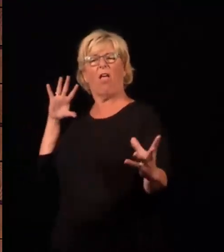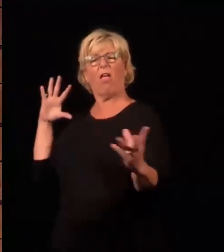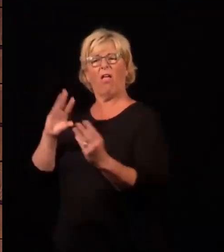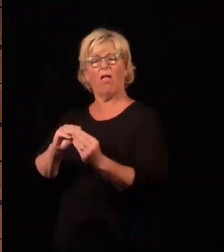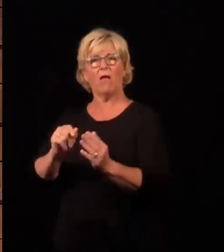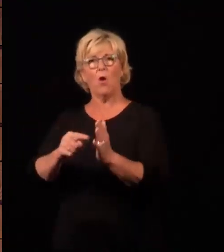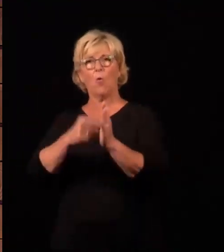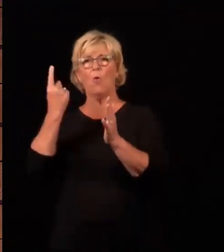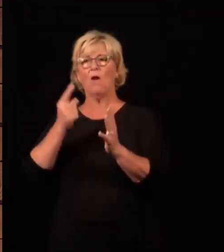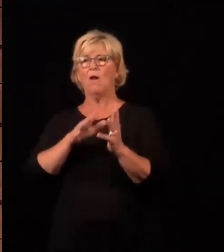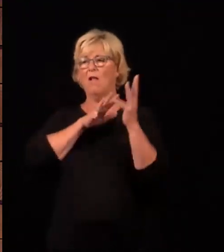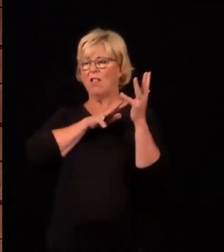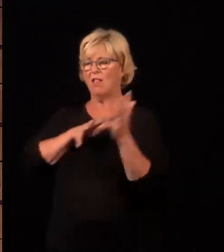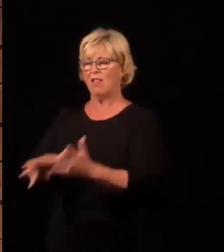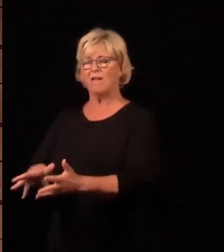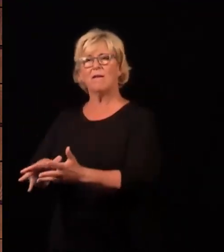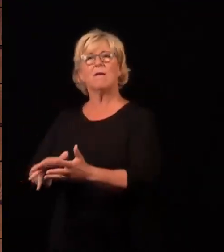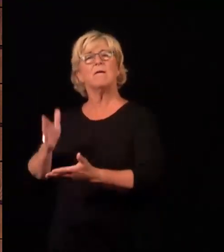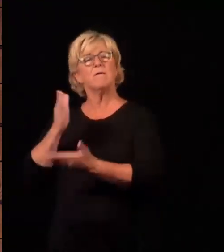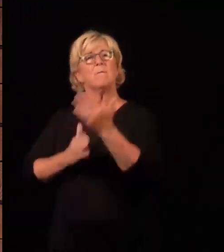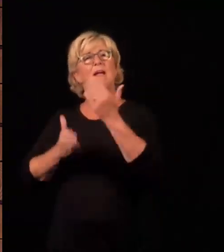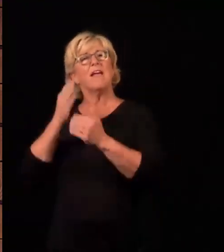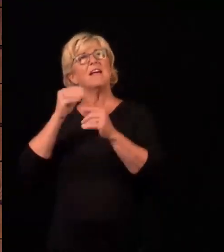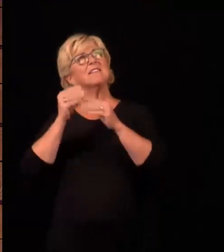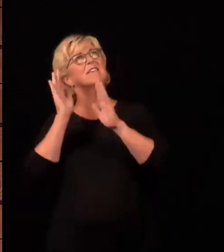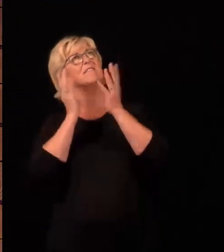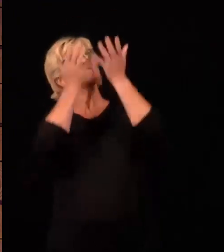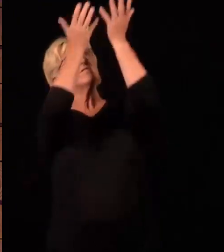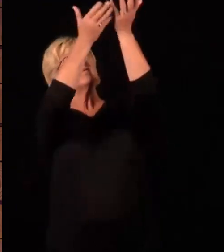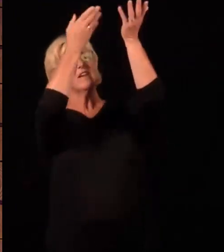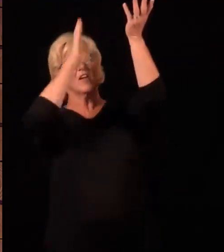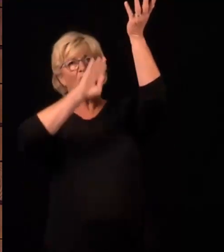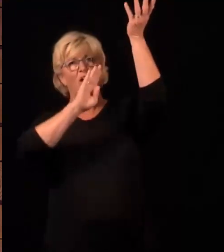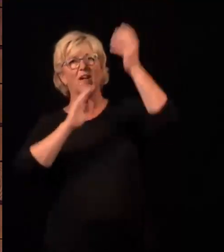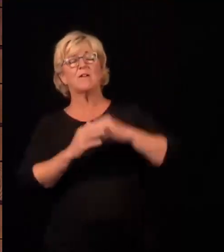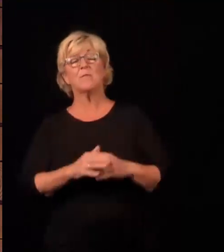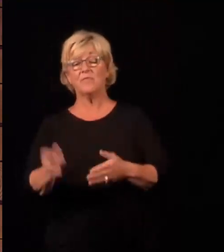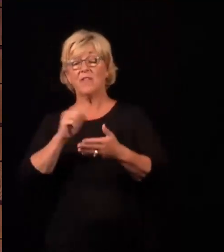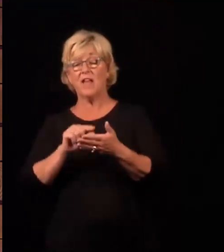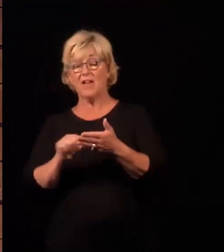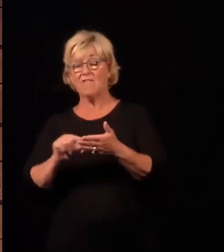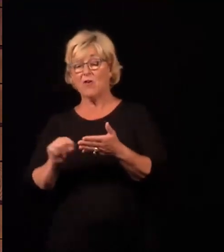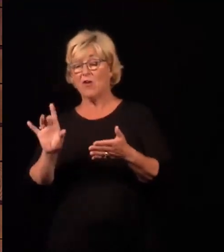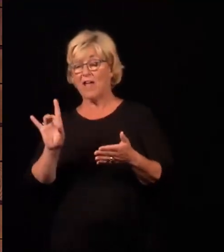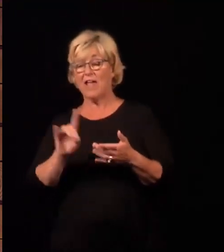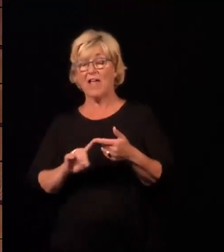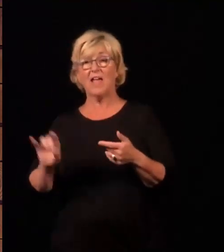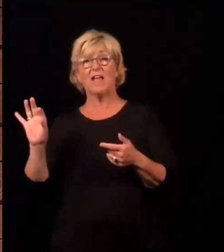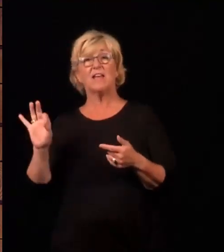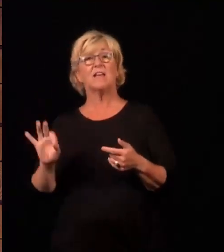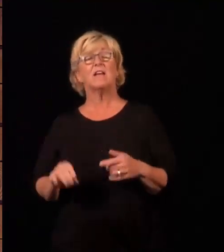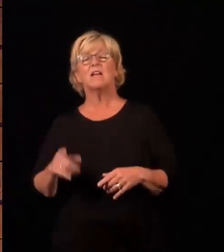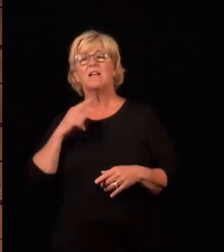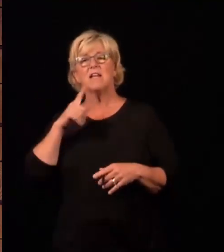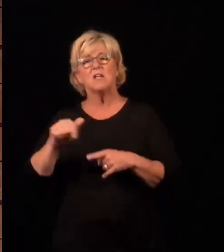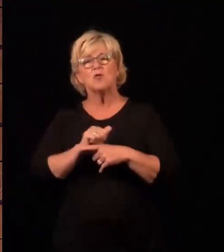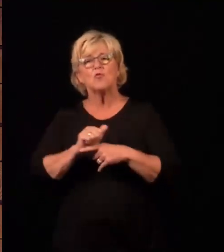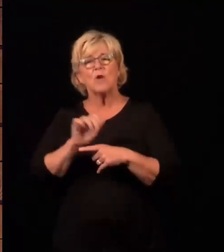once. Leave them in the hands of God. And then in verses 8 and 9, he's asked them to